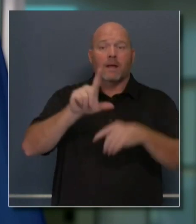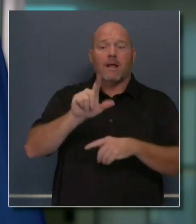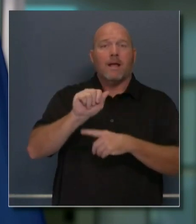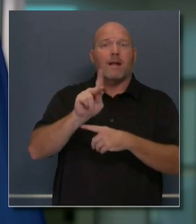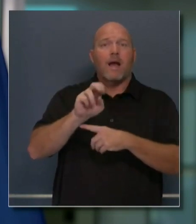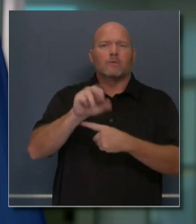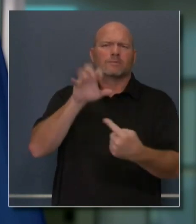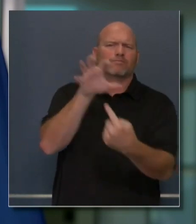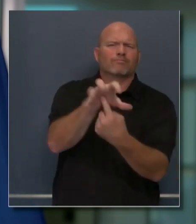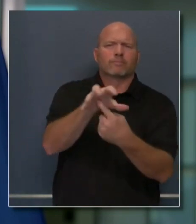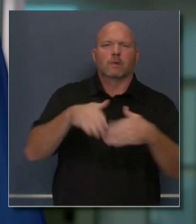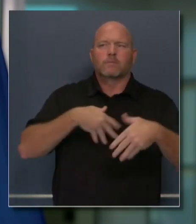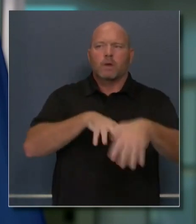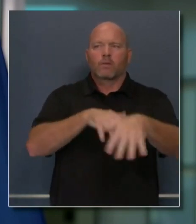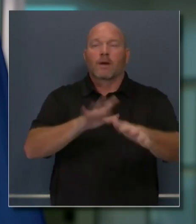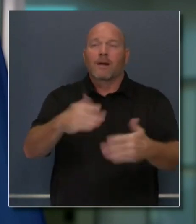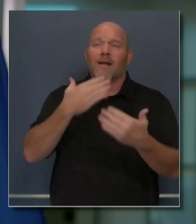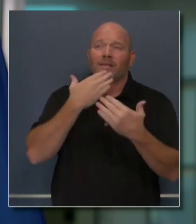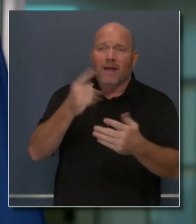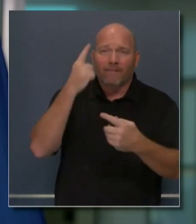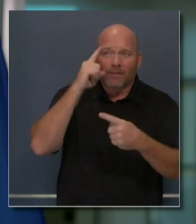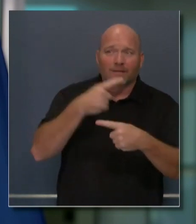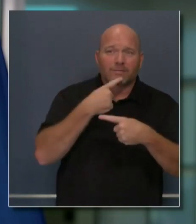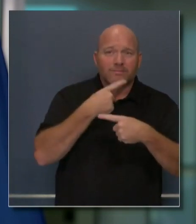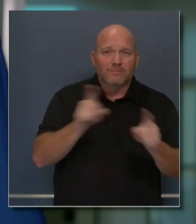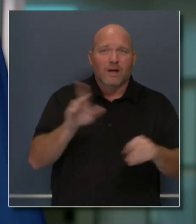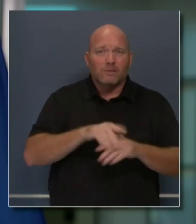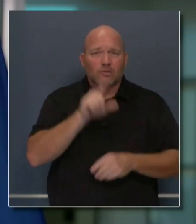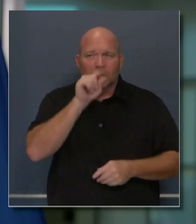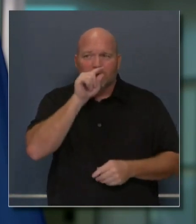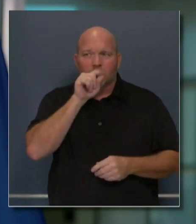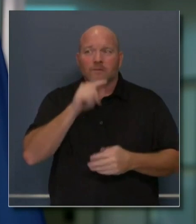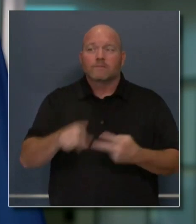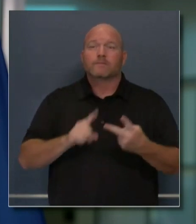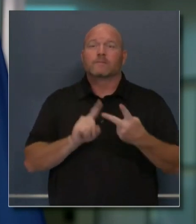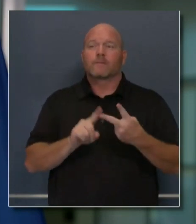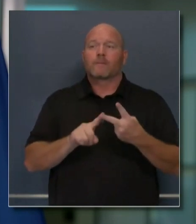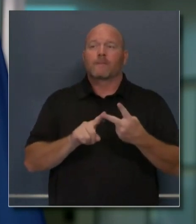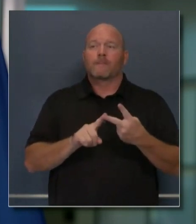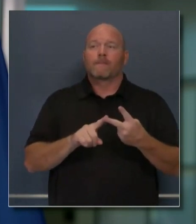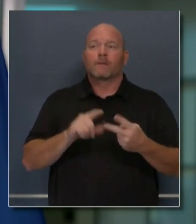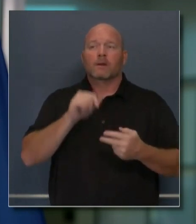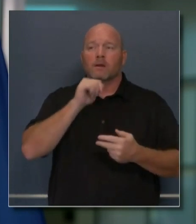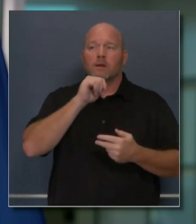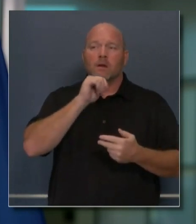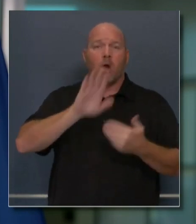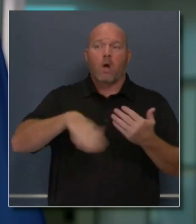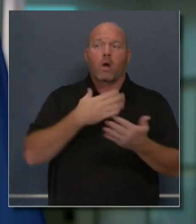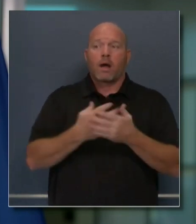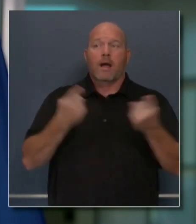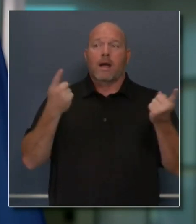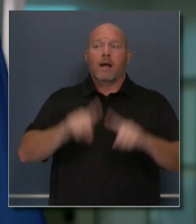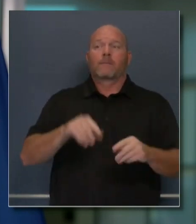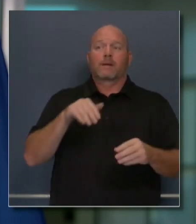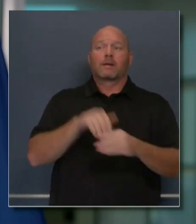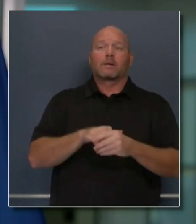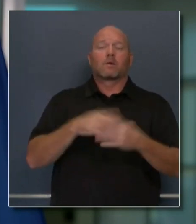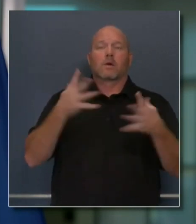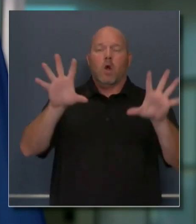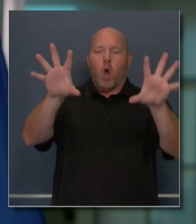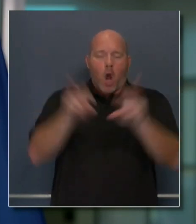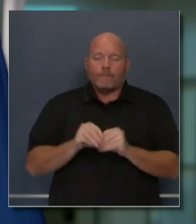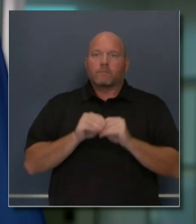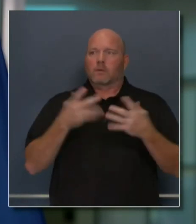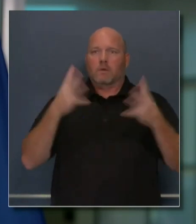out last night on Twitter. And 2, this isn't all happening in a vacuum, and I'm wondering what you're learning from other